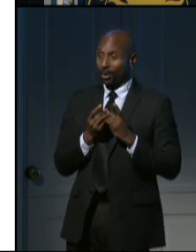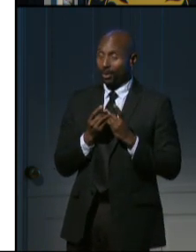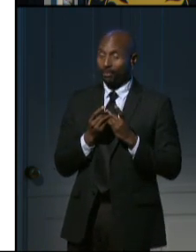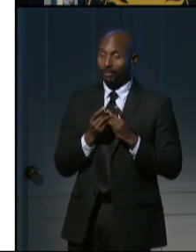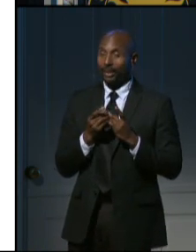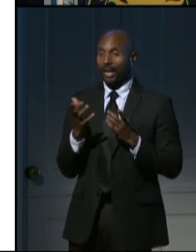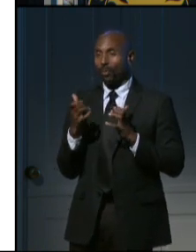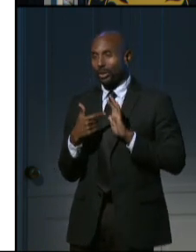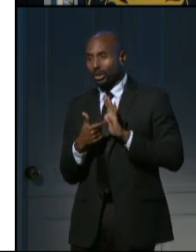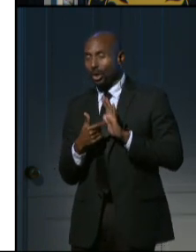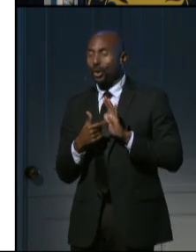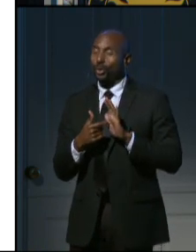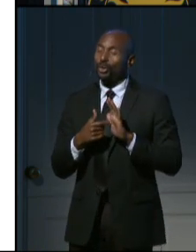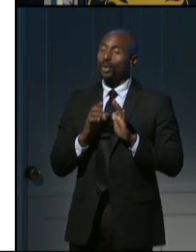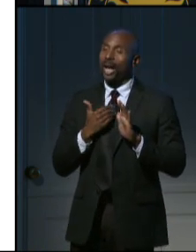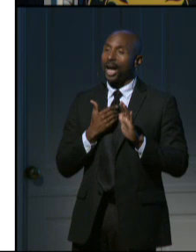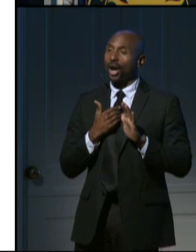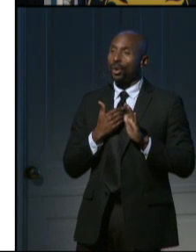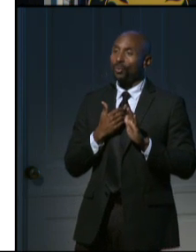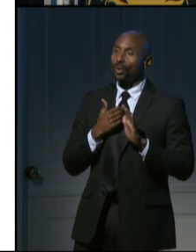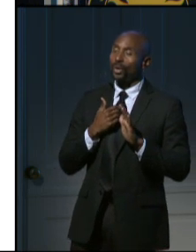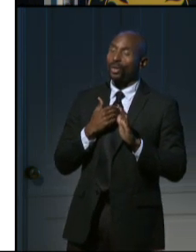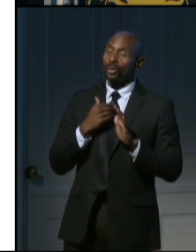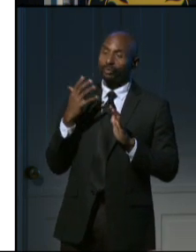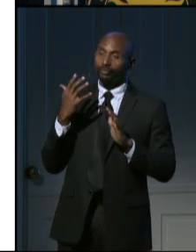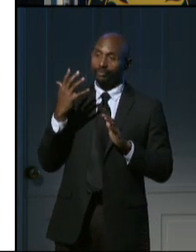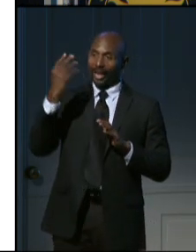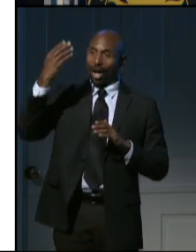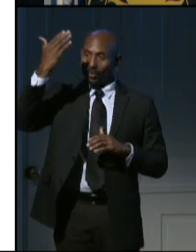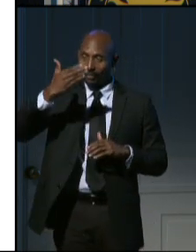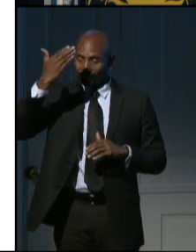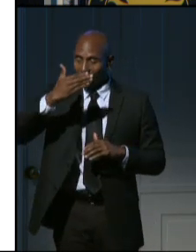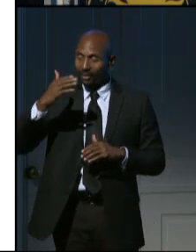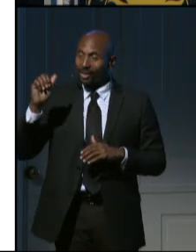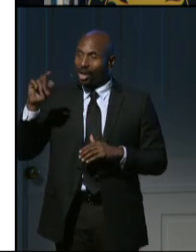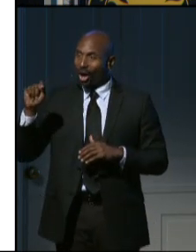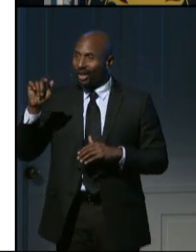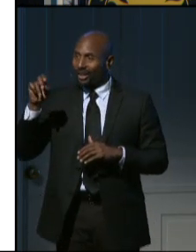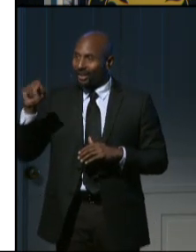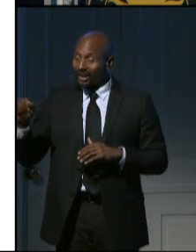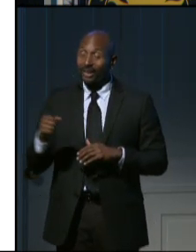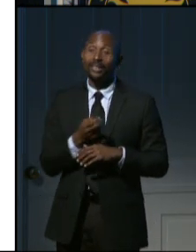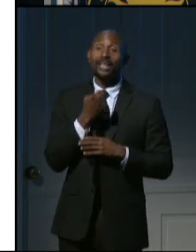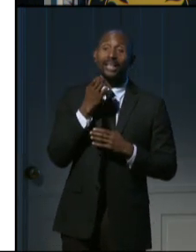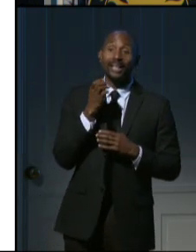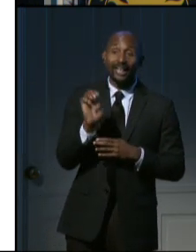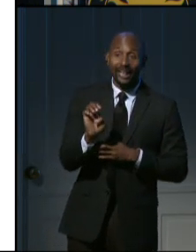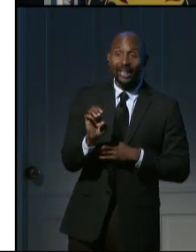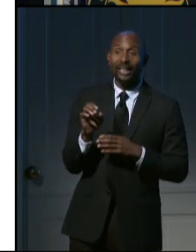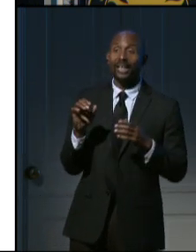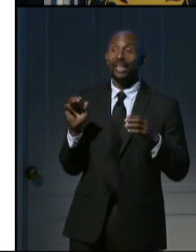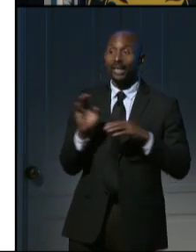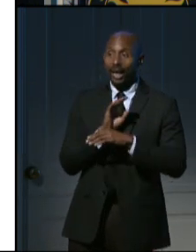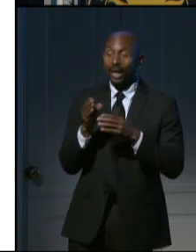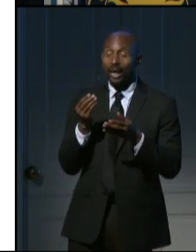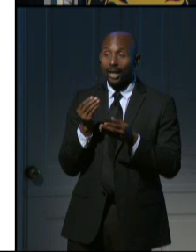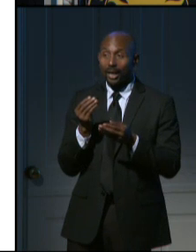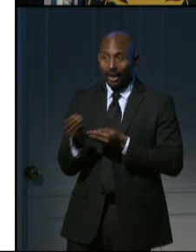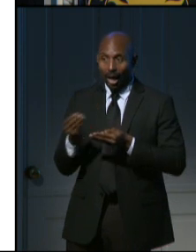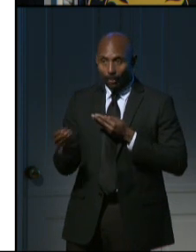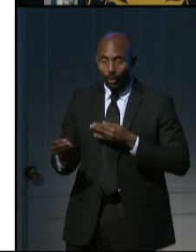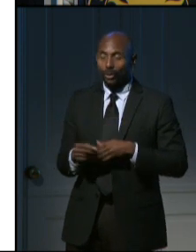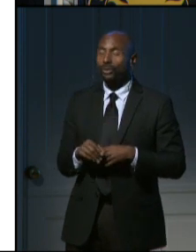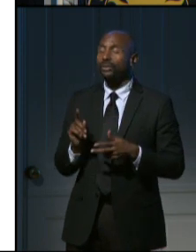show sort of our outward-facing Artlands, our e-commerce things, our open access things, our library systems, and our internal